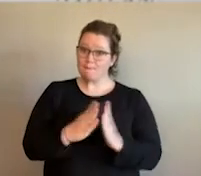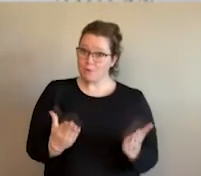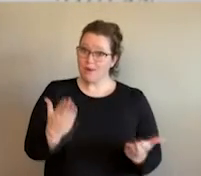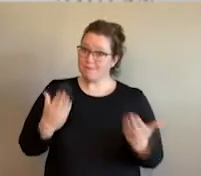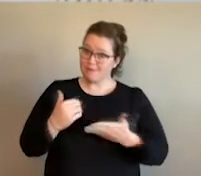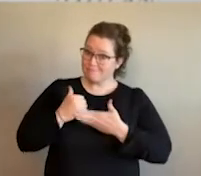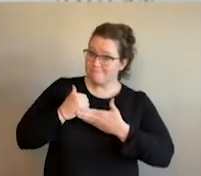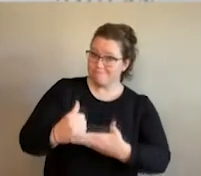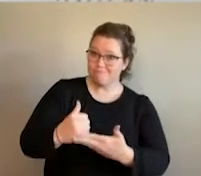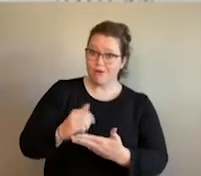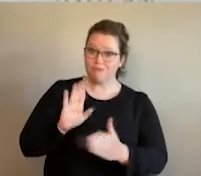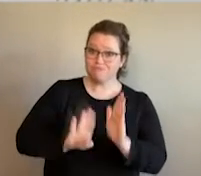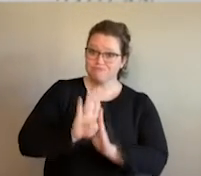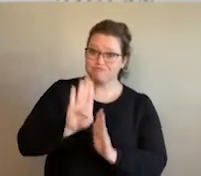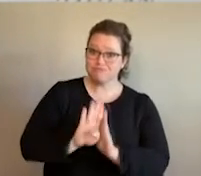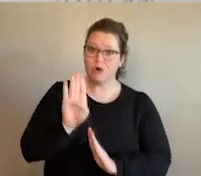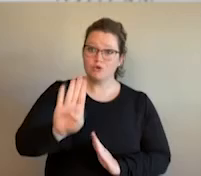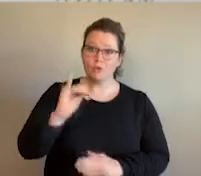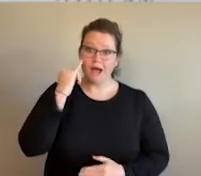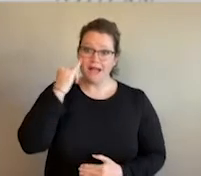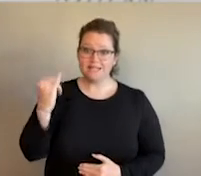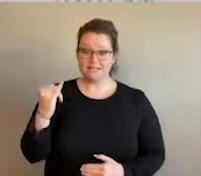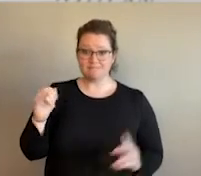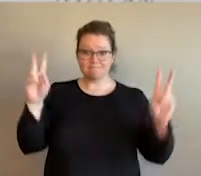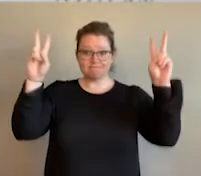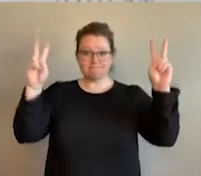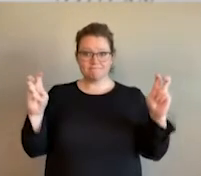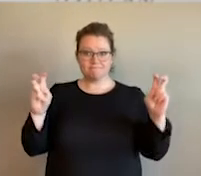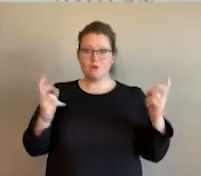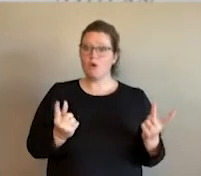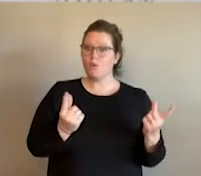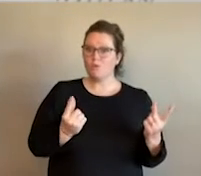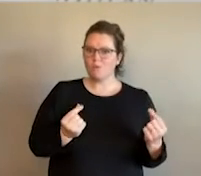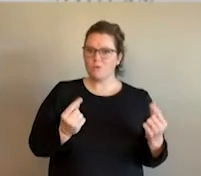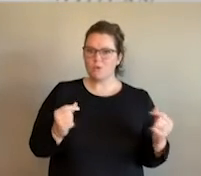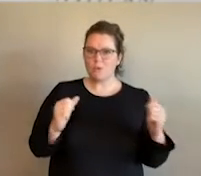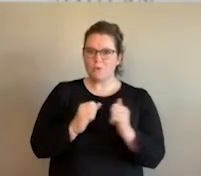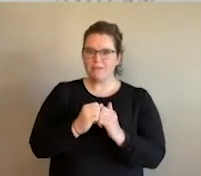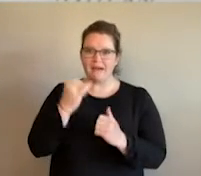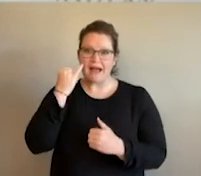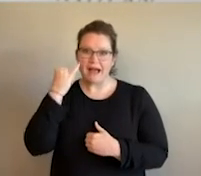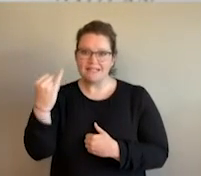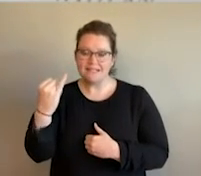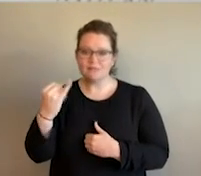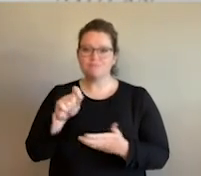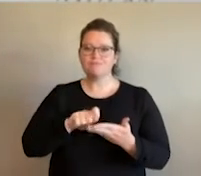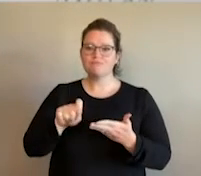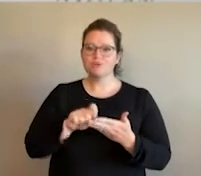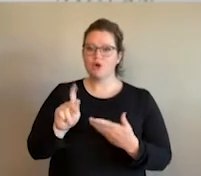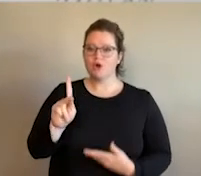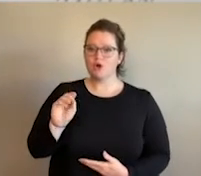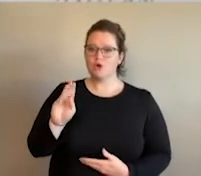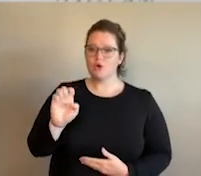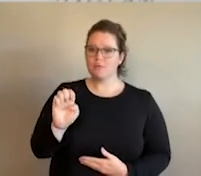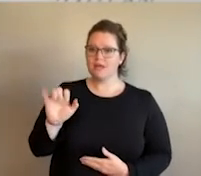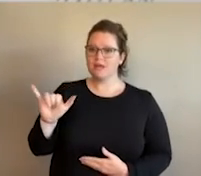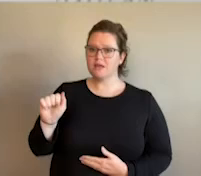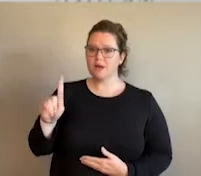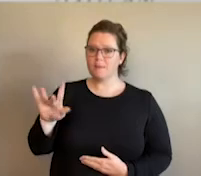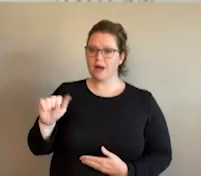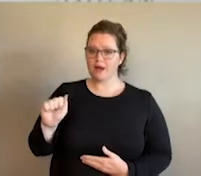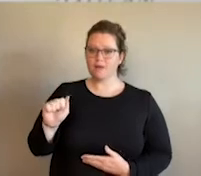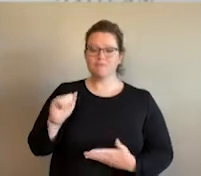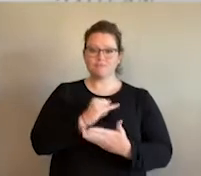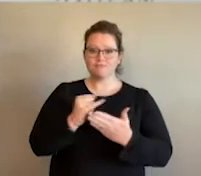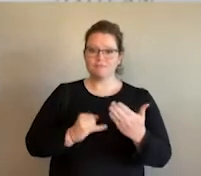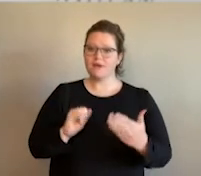for you. The title of our book is What Do You Do with an Idea? This book is written by Kobe Yamada and is illustrated by May